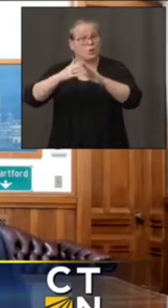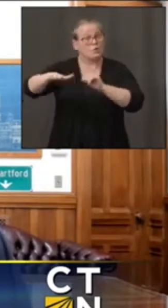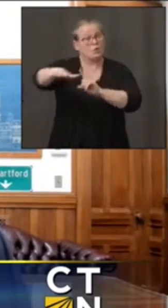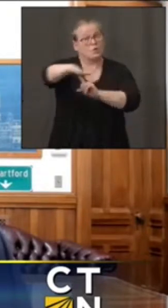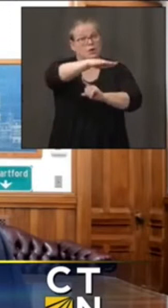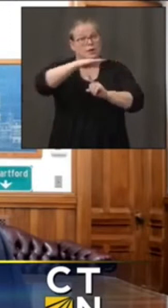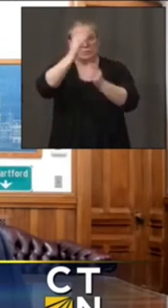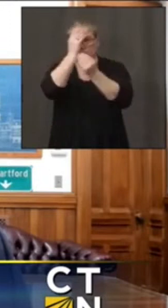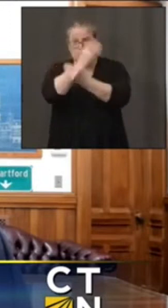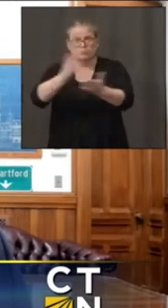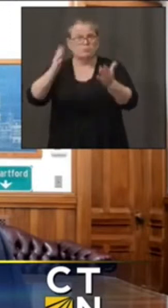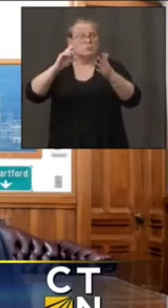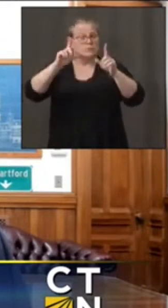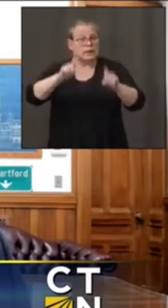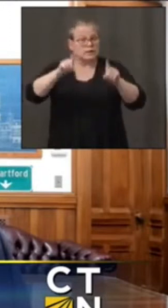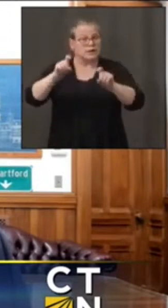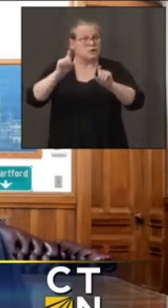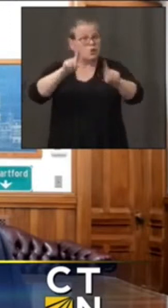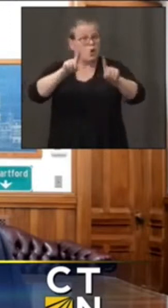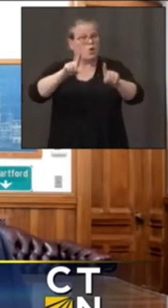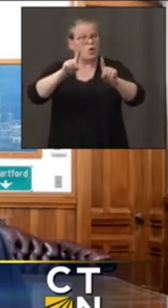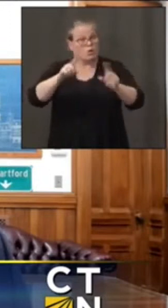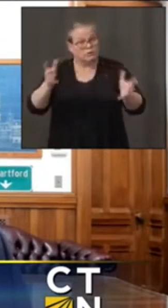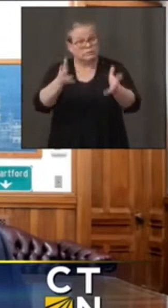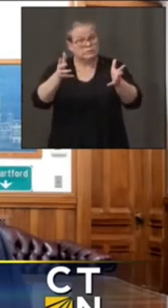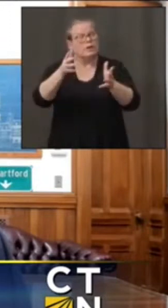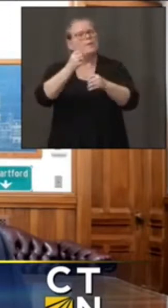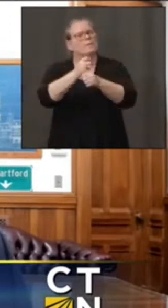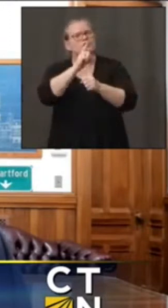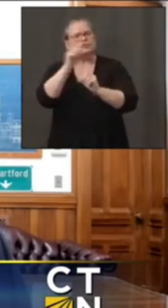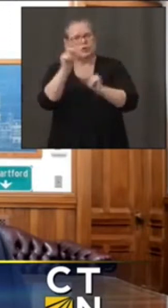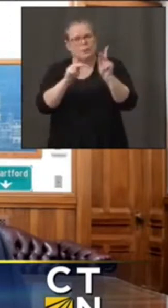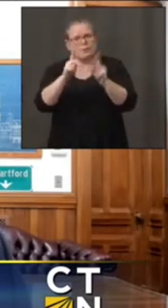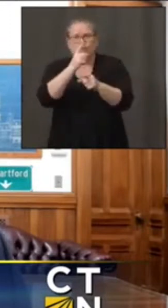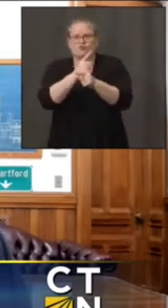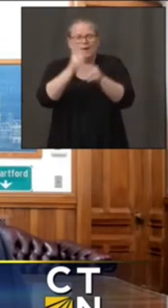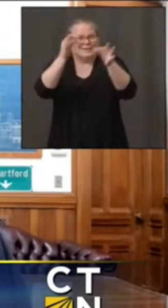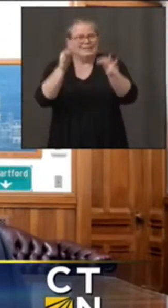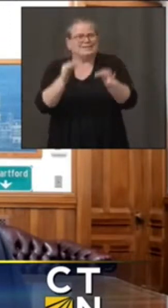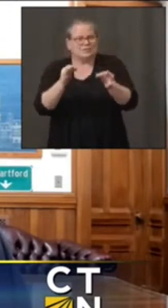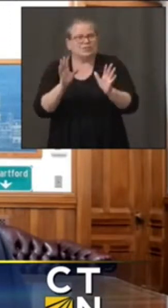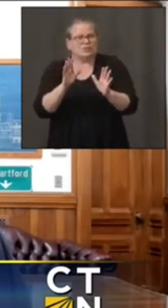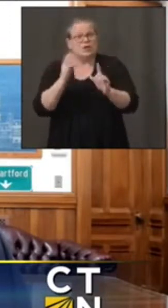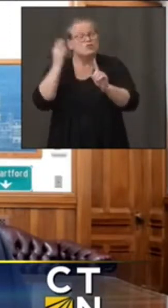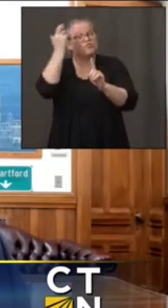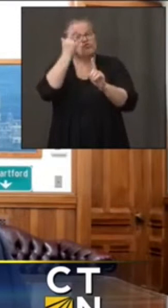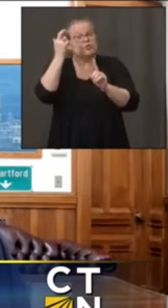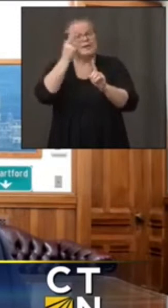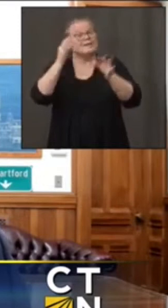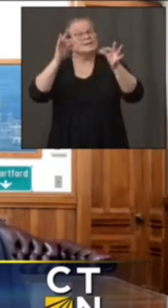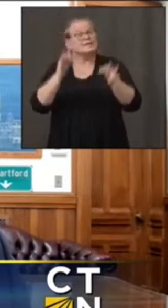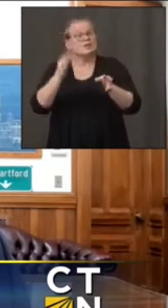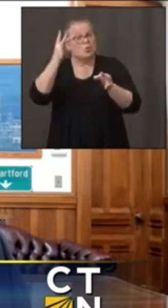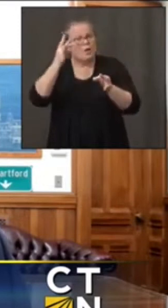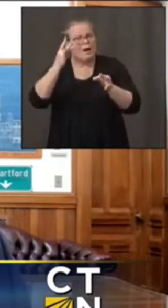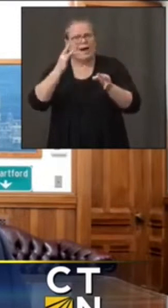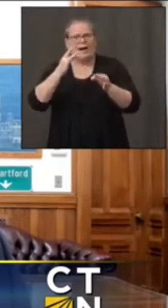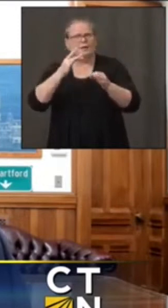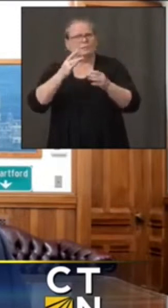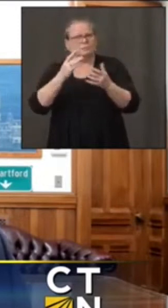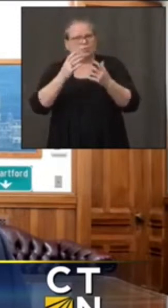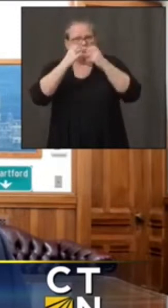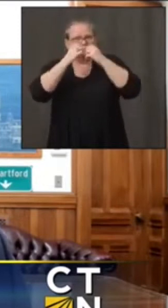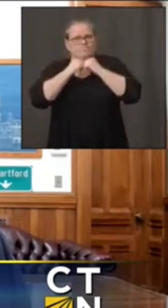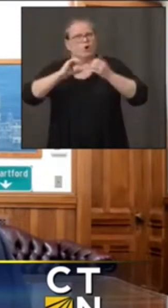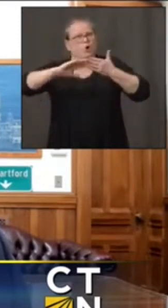is available, and making sure that people are making the right decisions. That's not only keeping them safe, their community safe, and the state safe. I think one of the